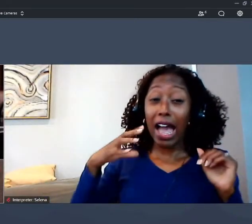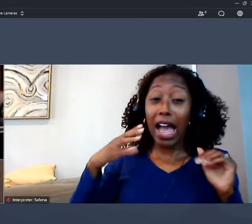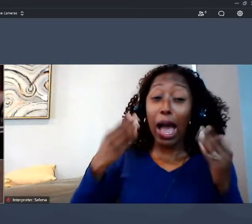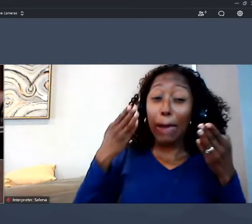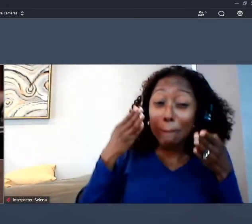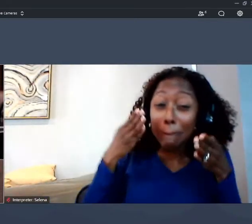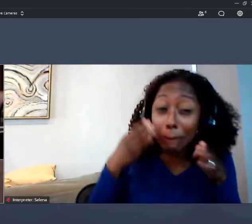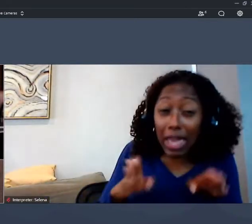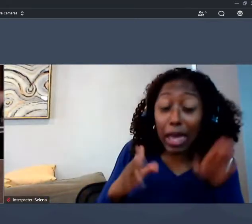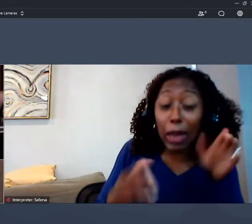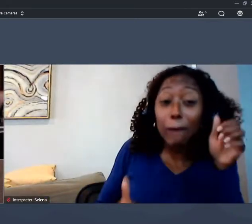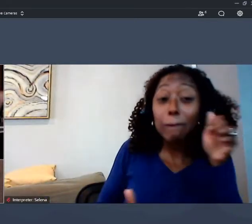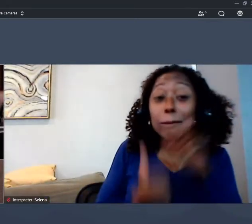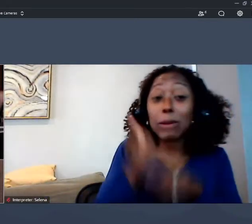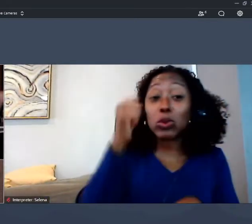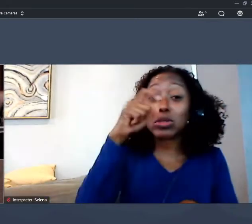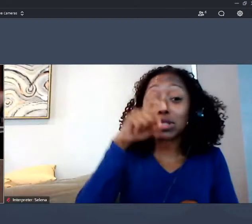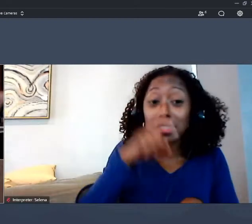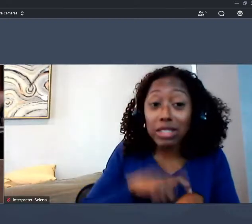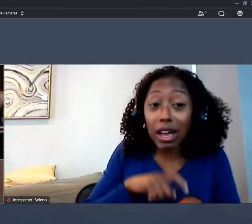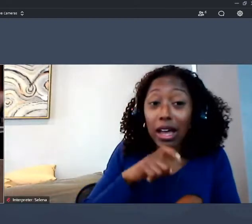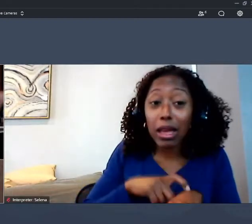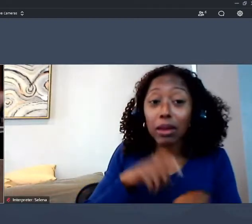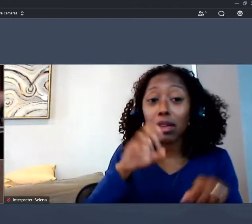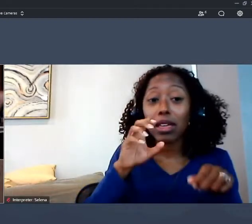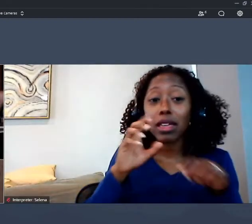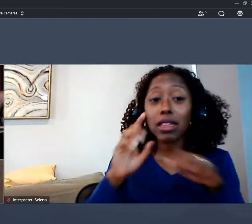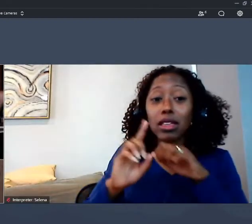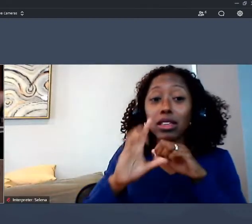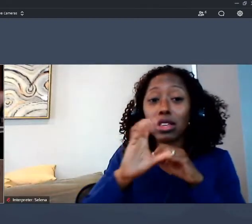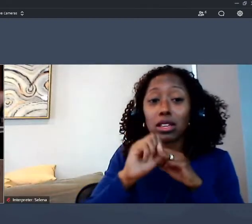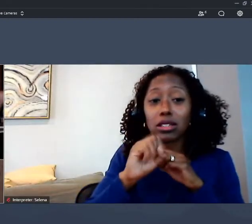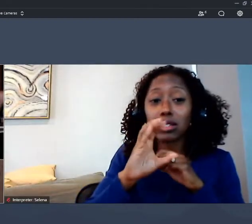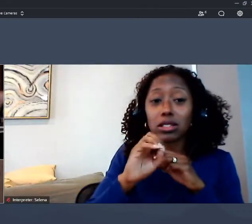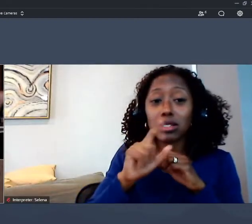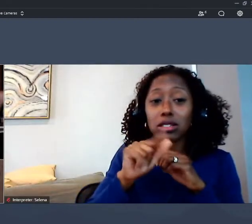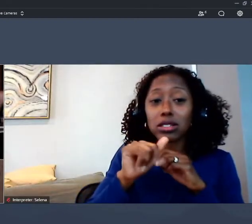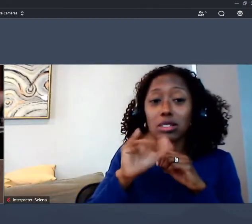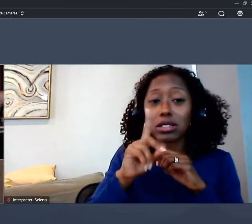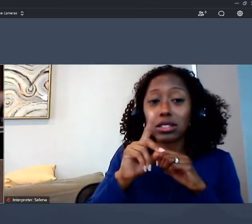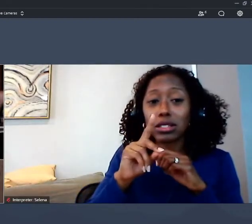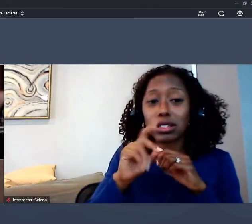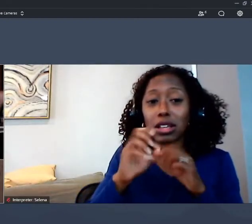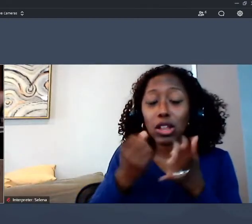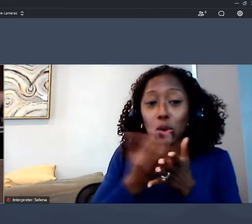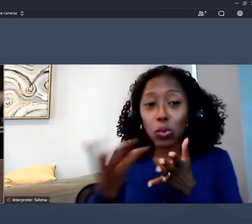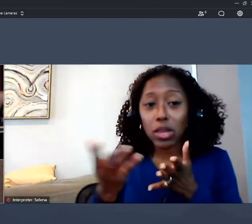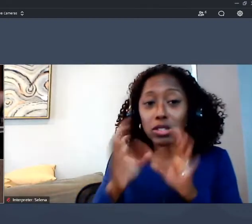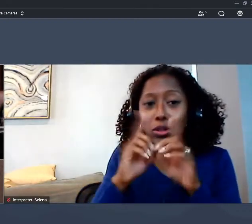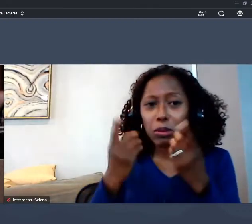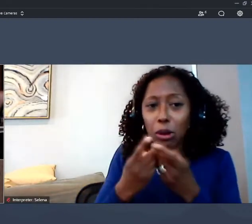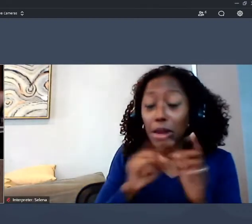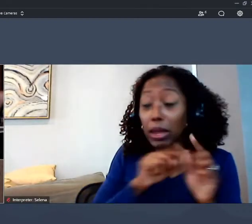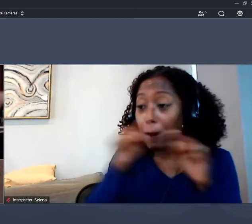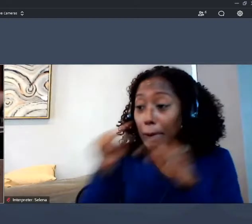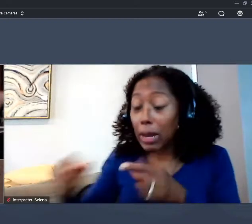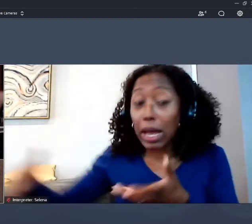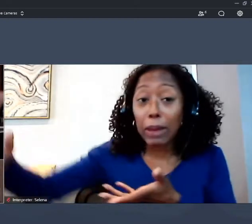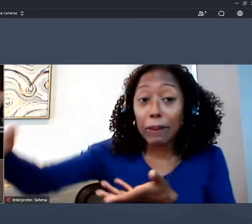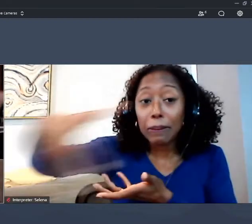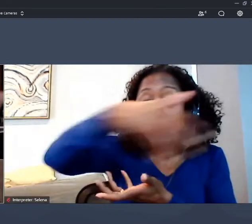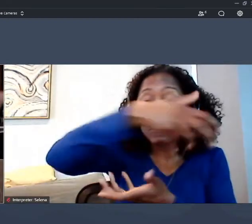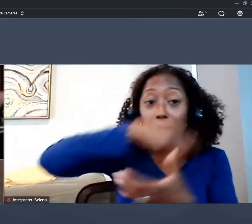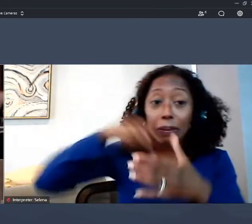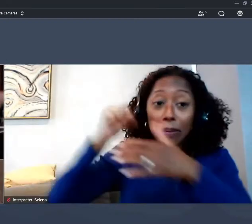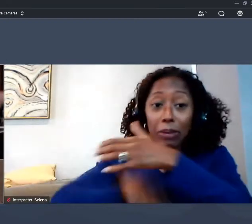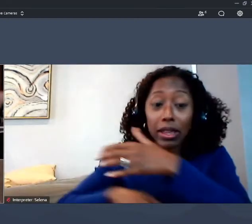the majority of the time it's the solid waste department coming by on their schedule and picking that stuff up and moving it, because they're